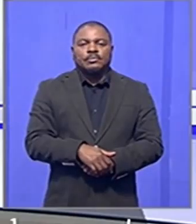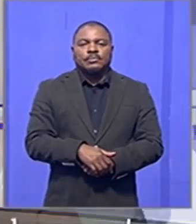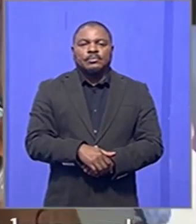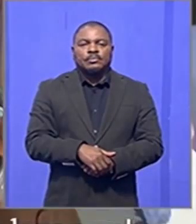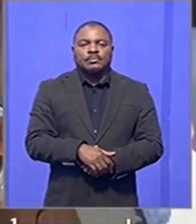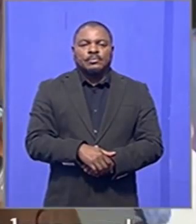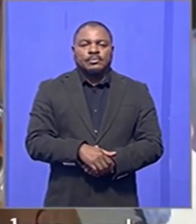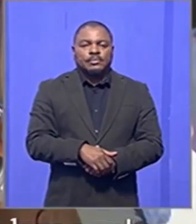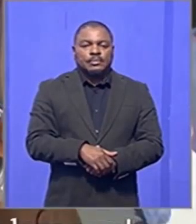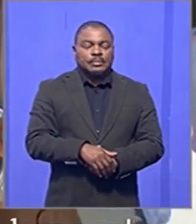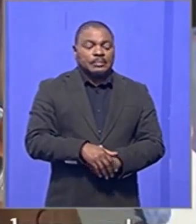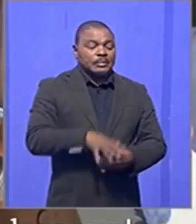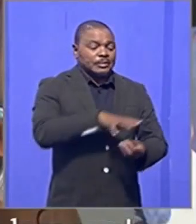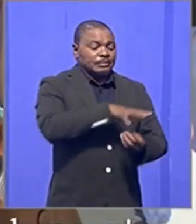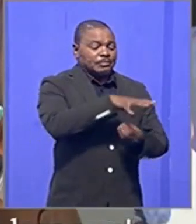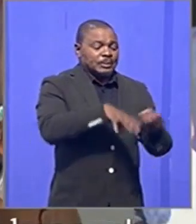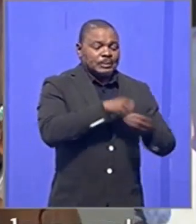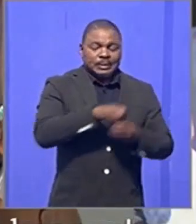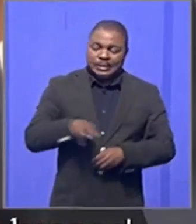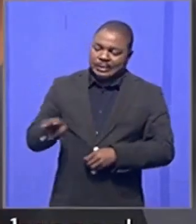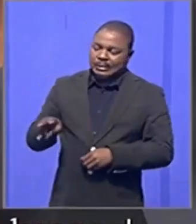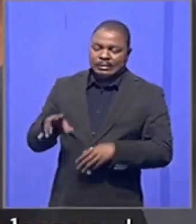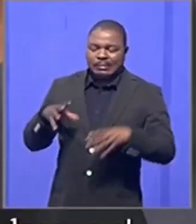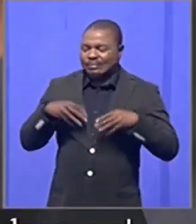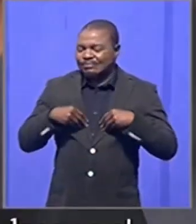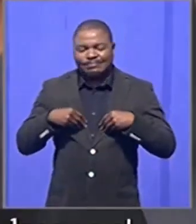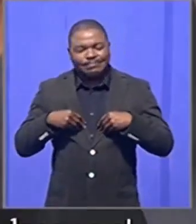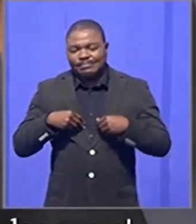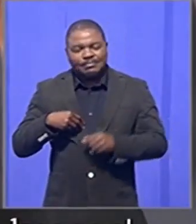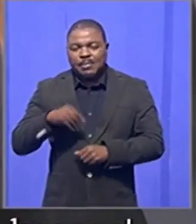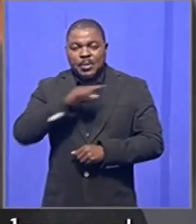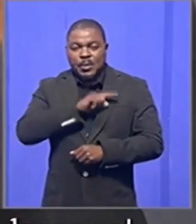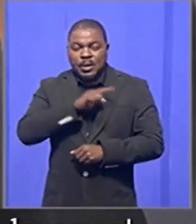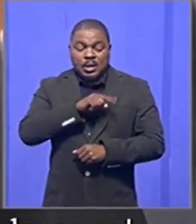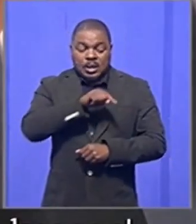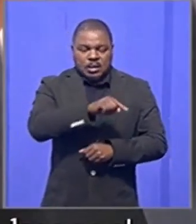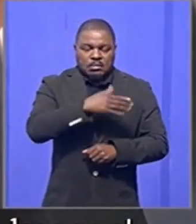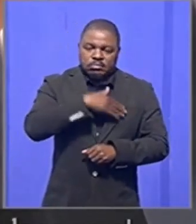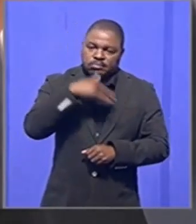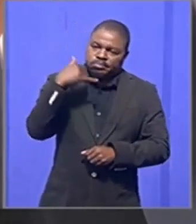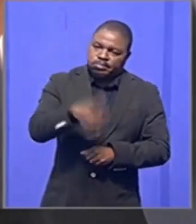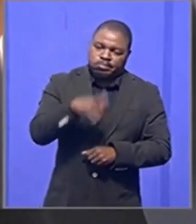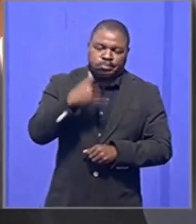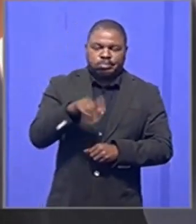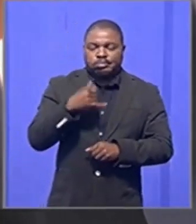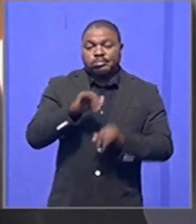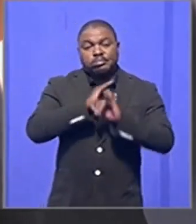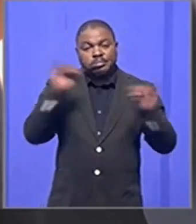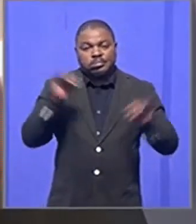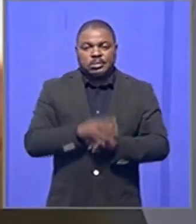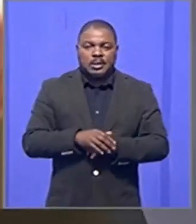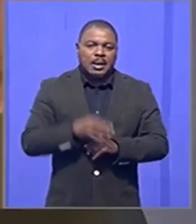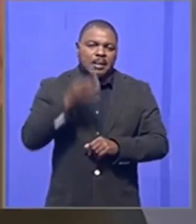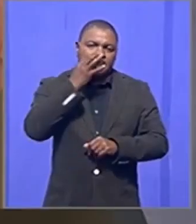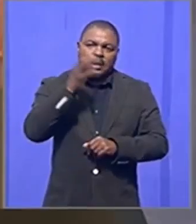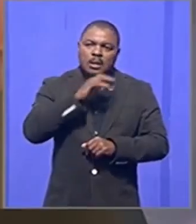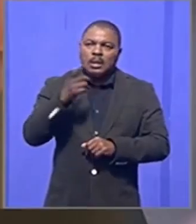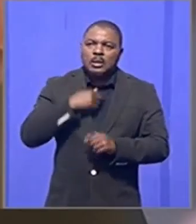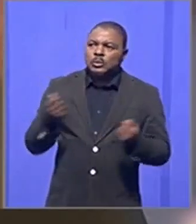Lapa le sitwa go amohela lelapa lena le ntseng le bohlokong le re le makaditswe ke ditlaleo